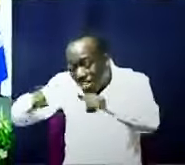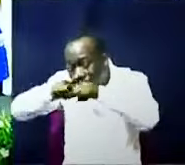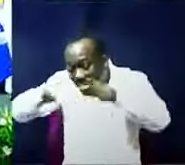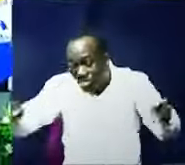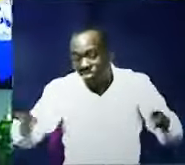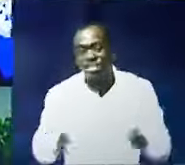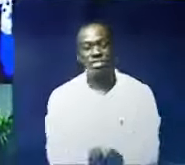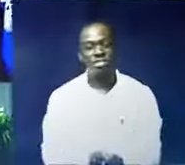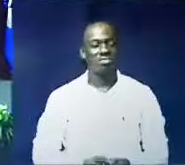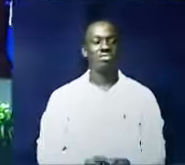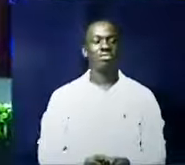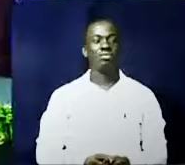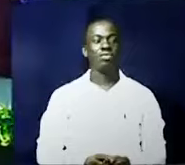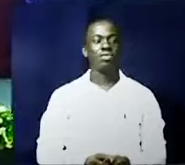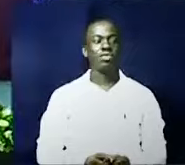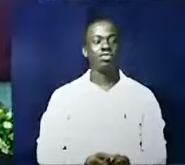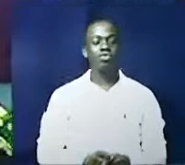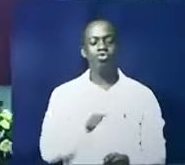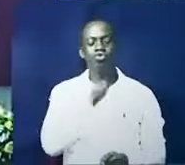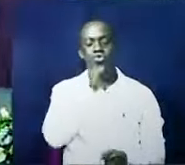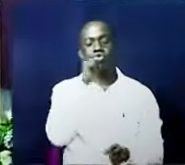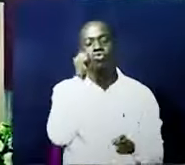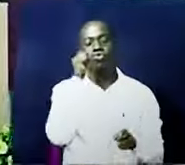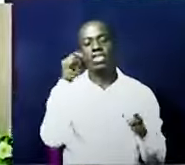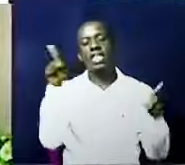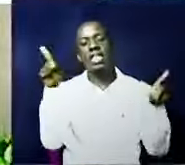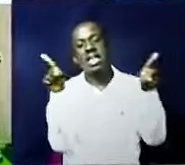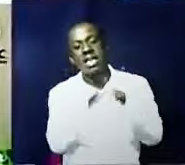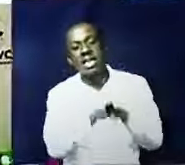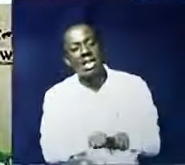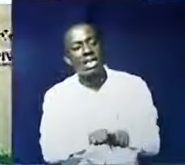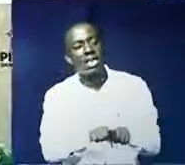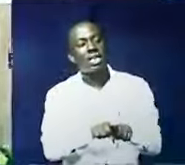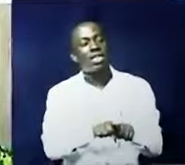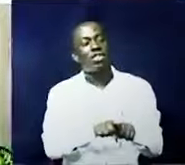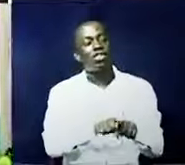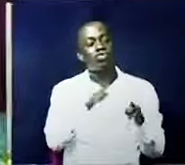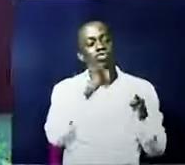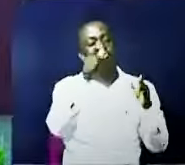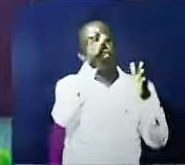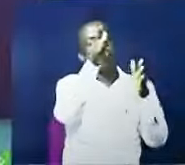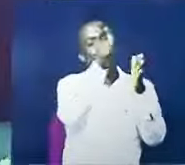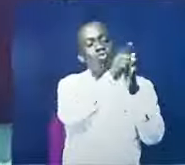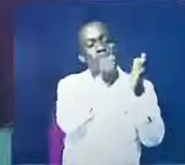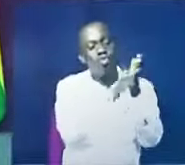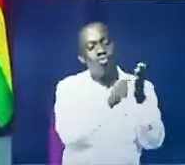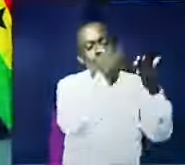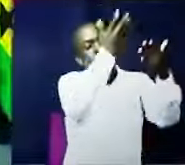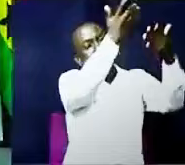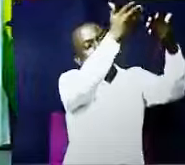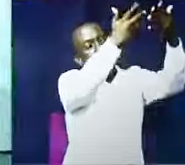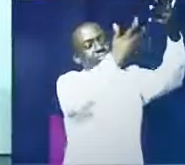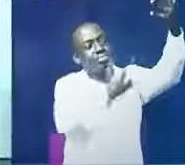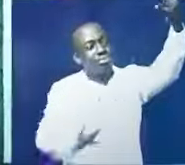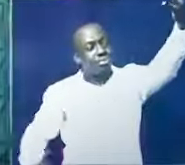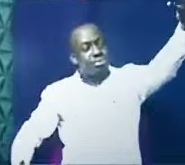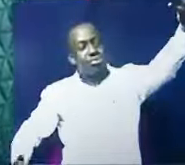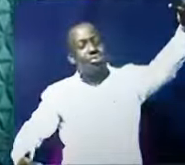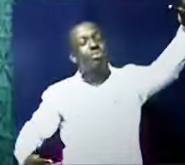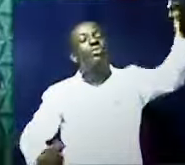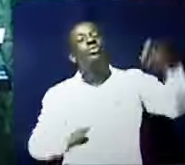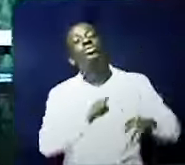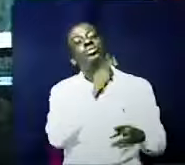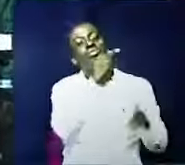Not like the scribes they were used to. This one's teaching was a bit